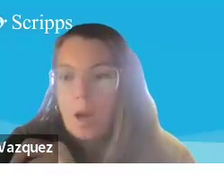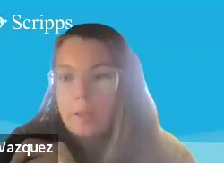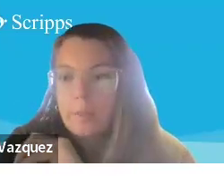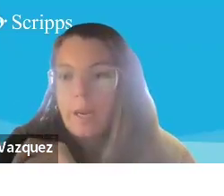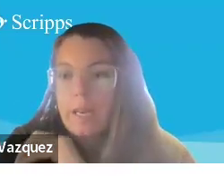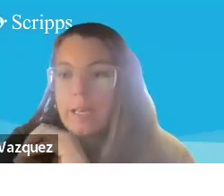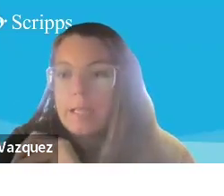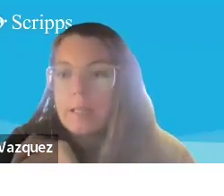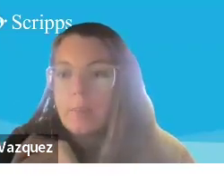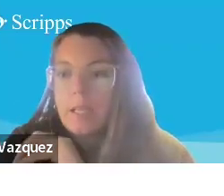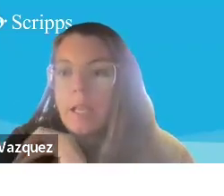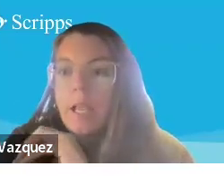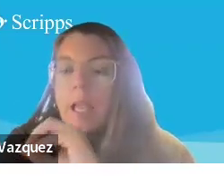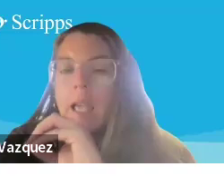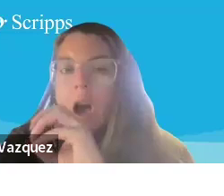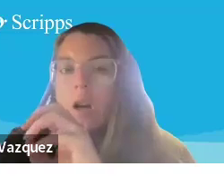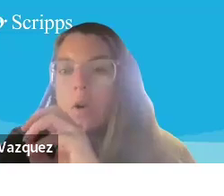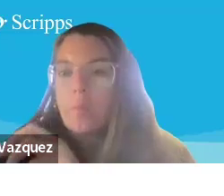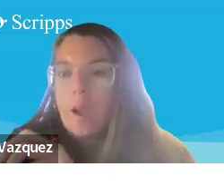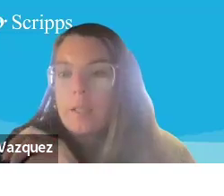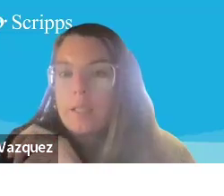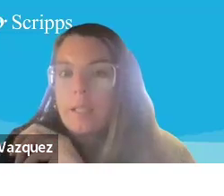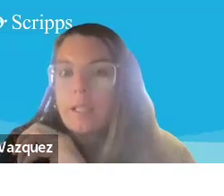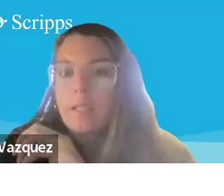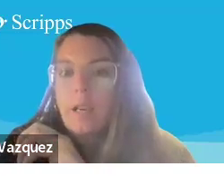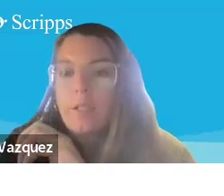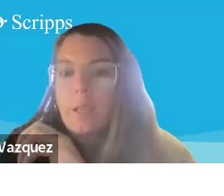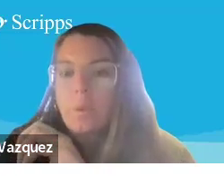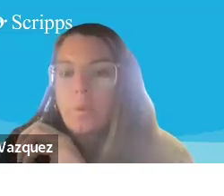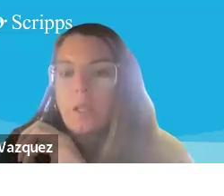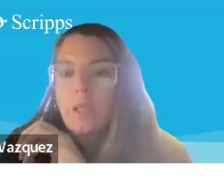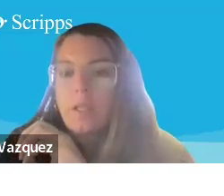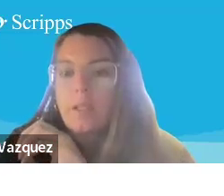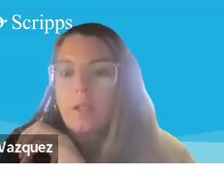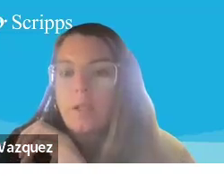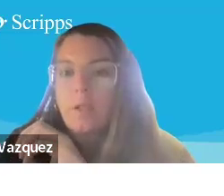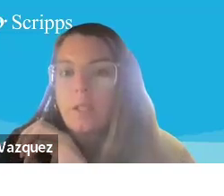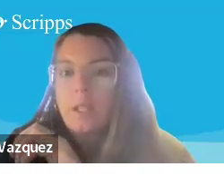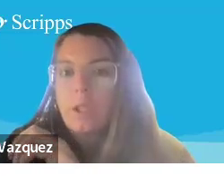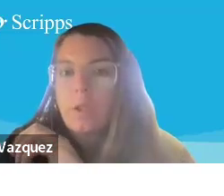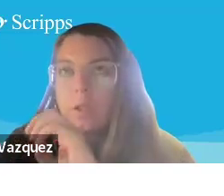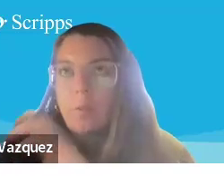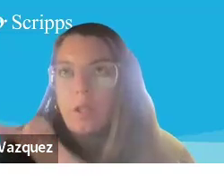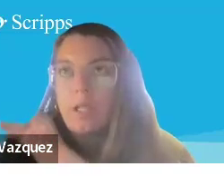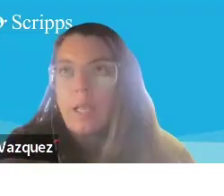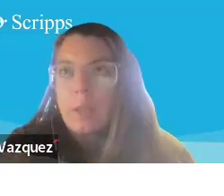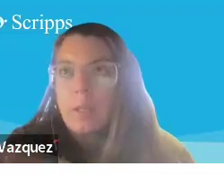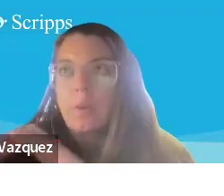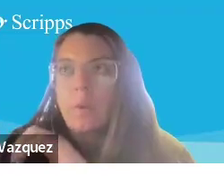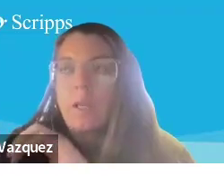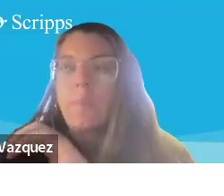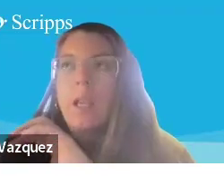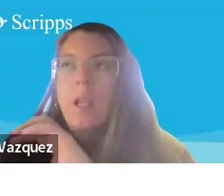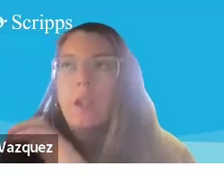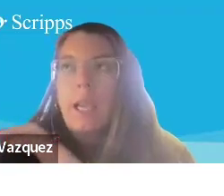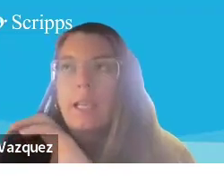check of a box, right? It needs to be an ongoing process. I think a lot of times when we start to do this in community